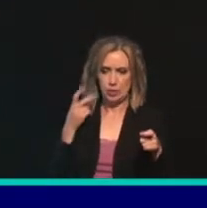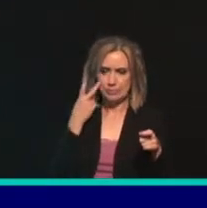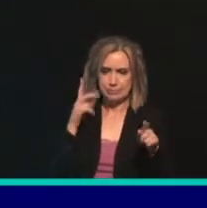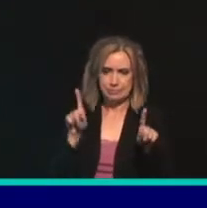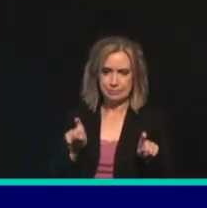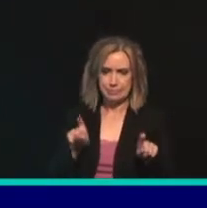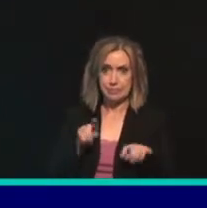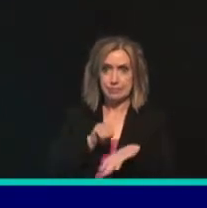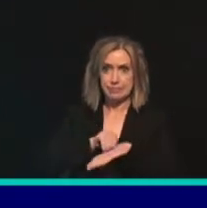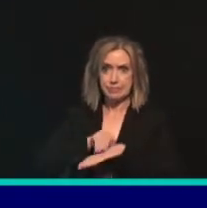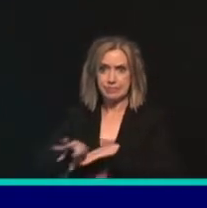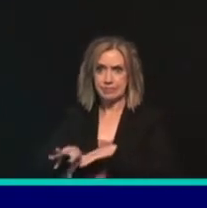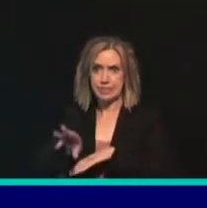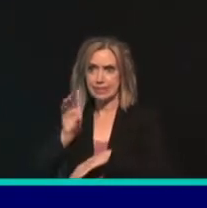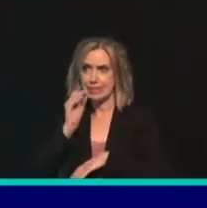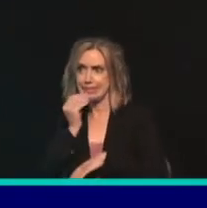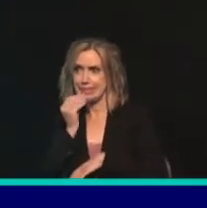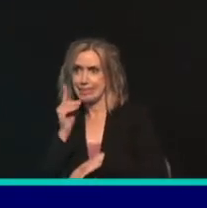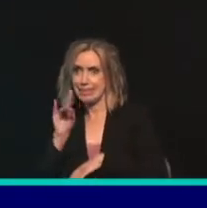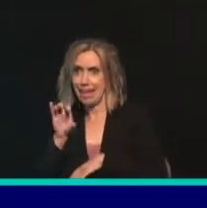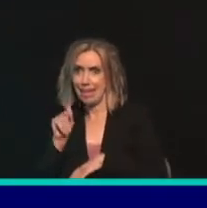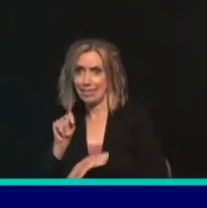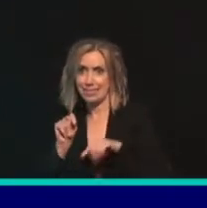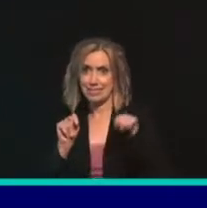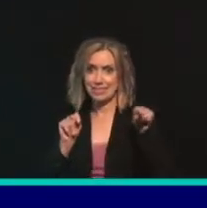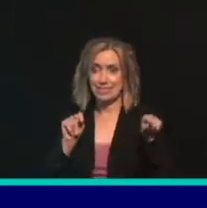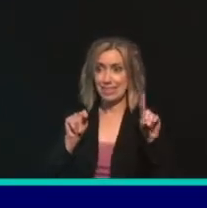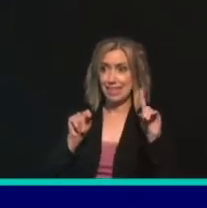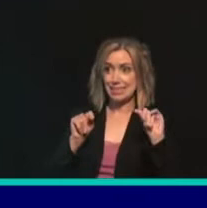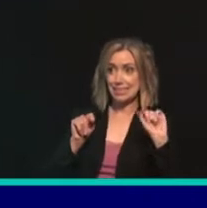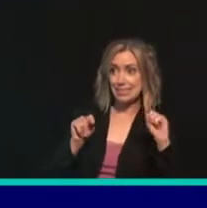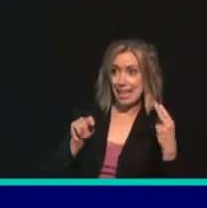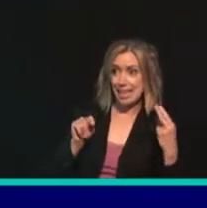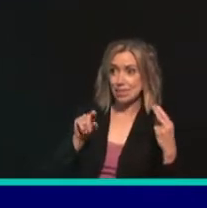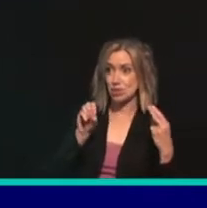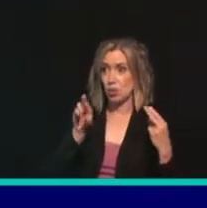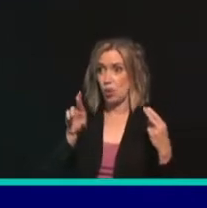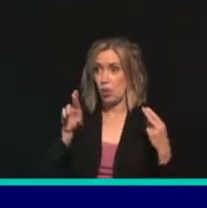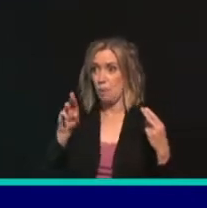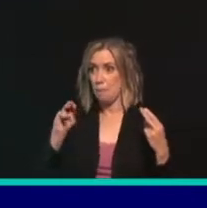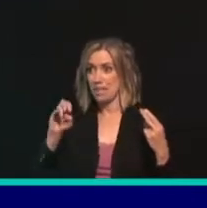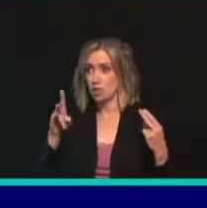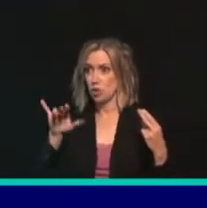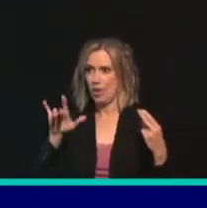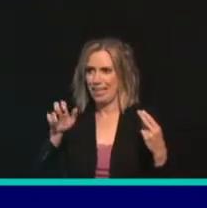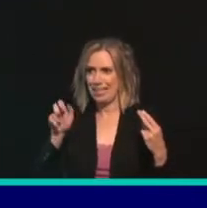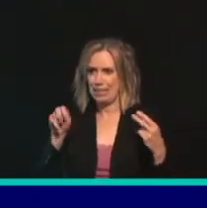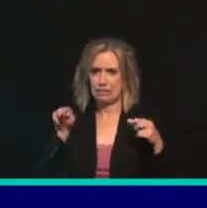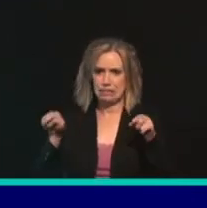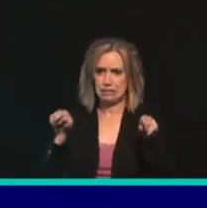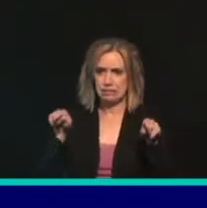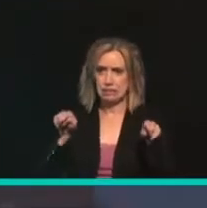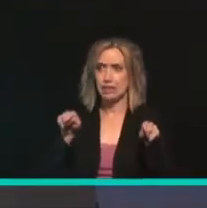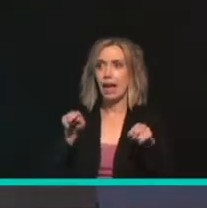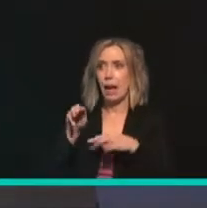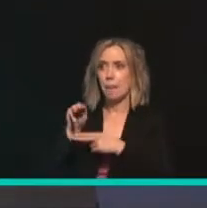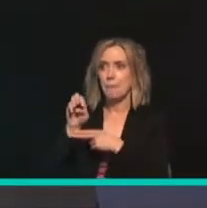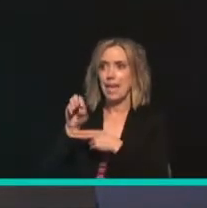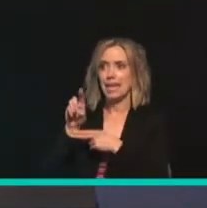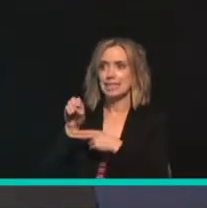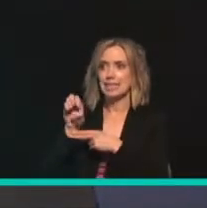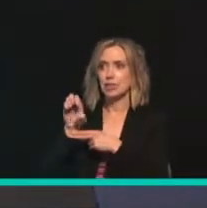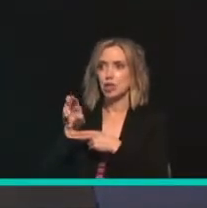diets, the Mediterranean diet or the DASH diet, and it found that yes, the Mediterranean diet does lead